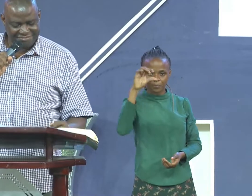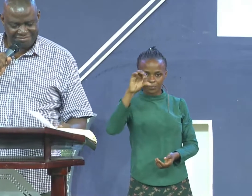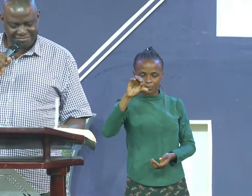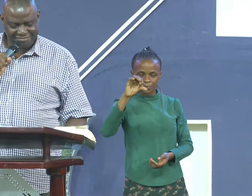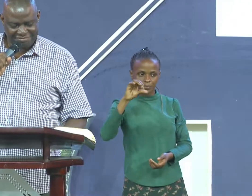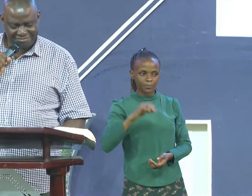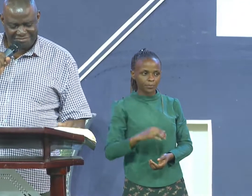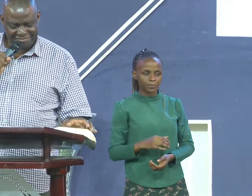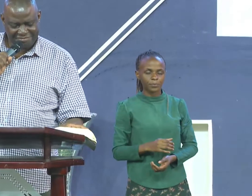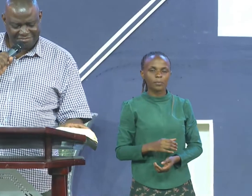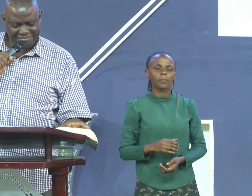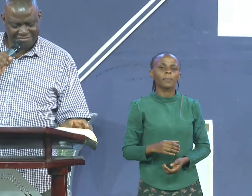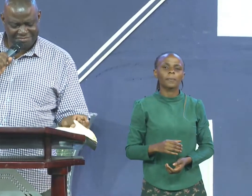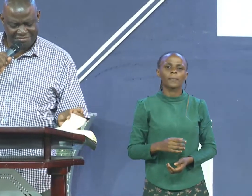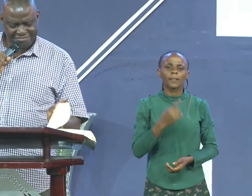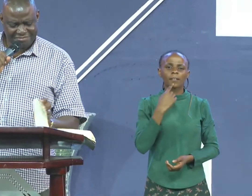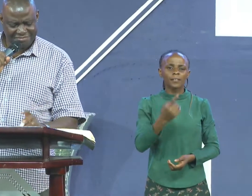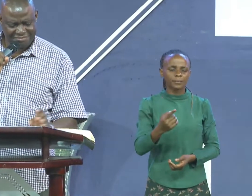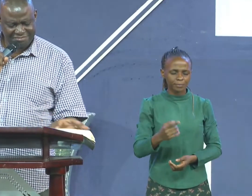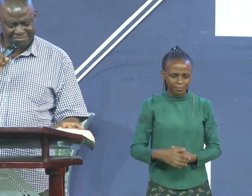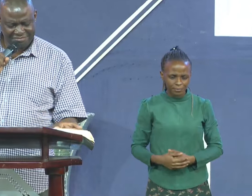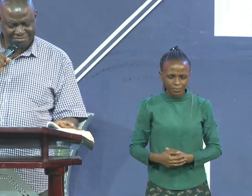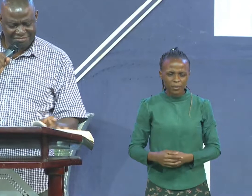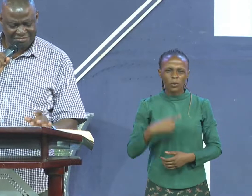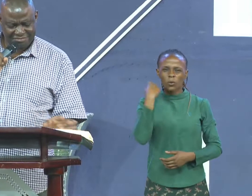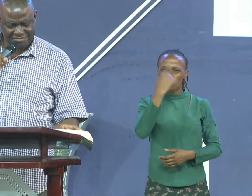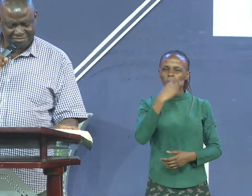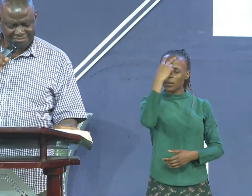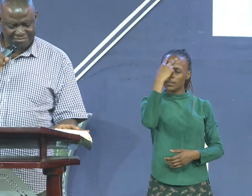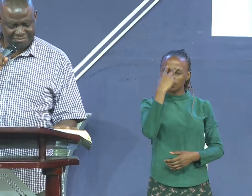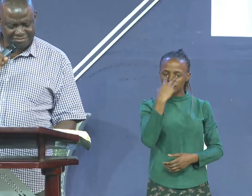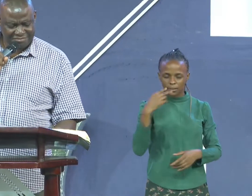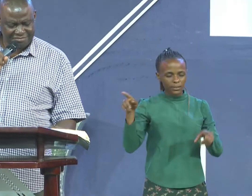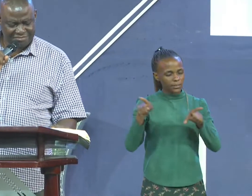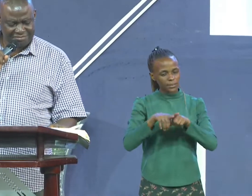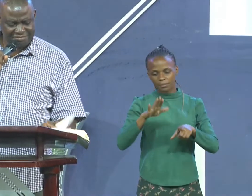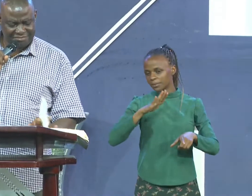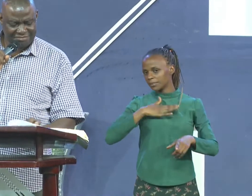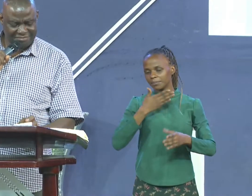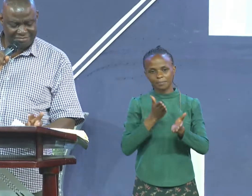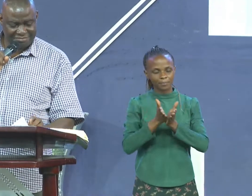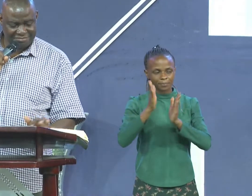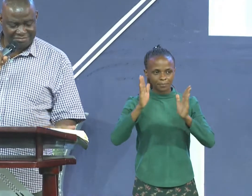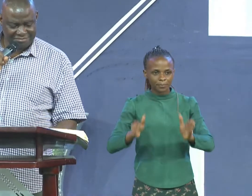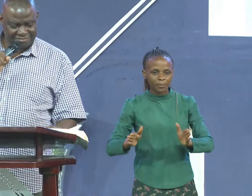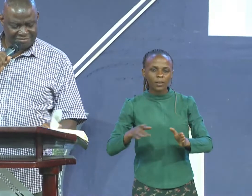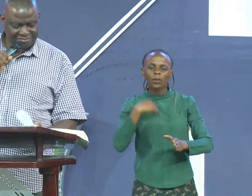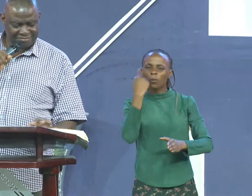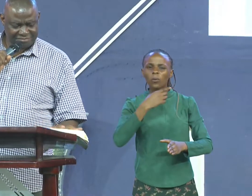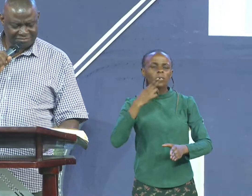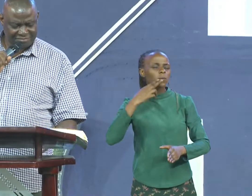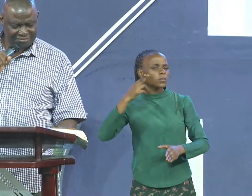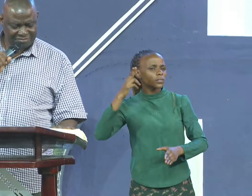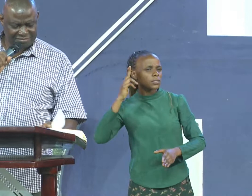42:19. Isaiah namubiri kumina muenda. Anyo mzibe wa maso wabulo muweleza wange. Oba omugavu